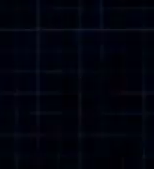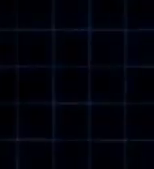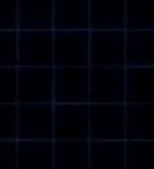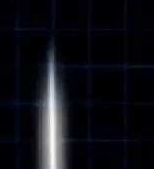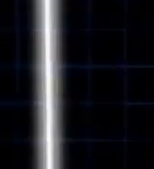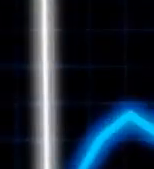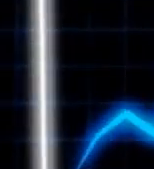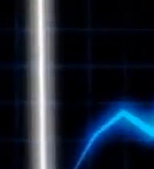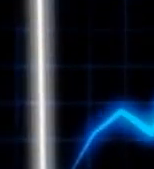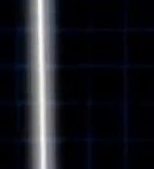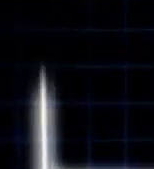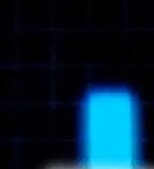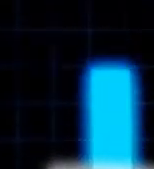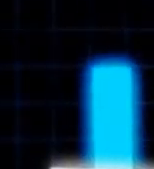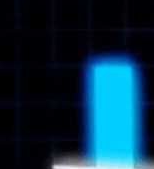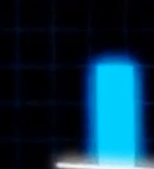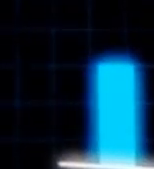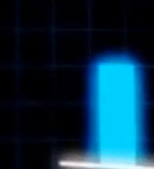ibiti.